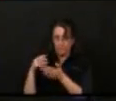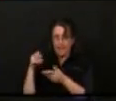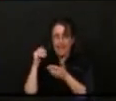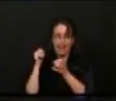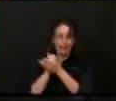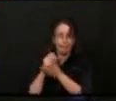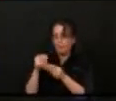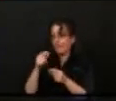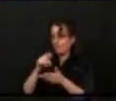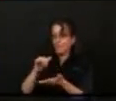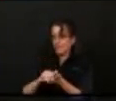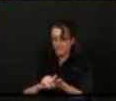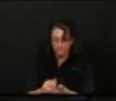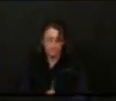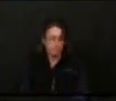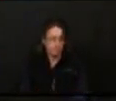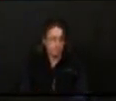will be raising